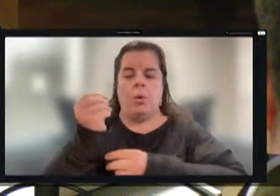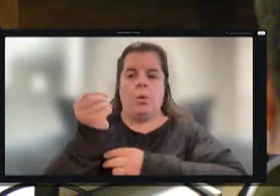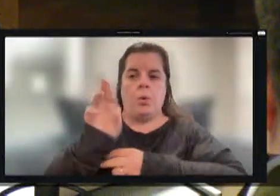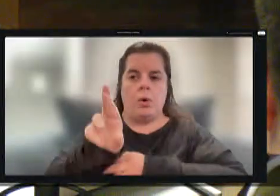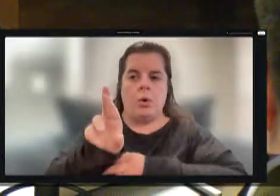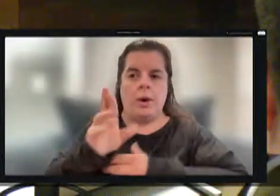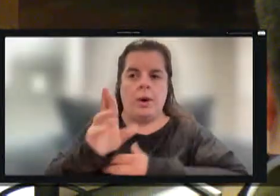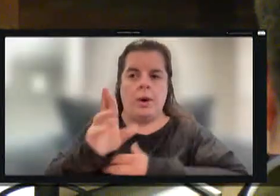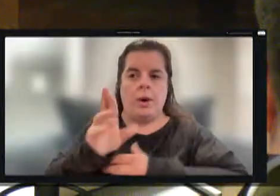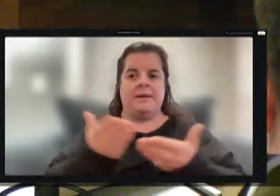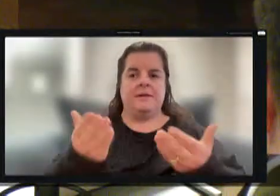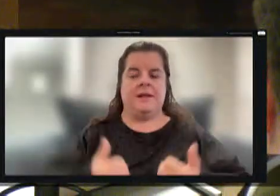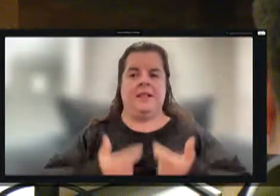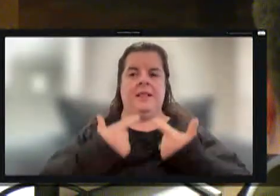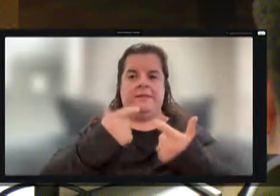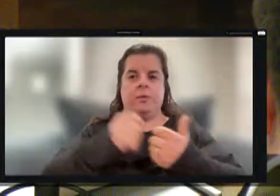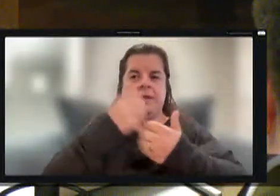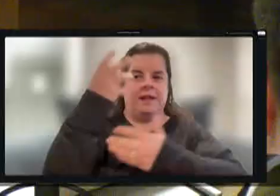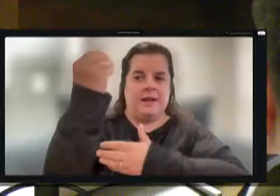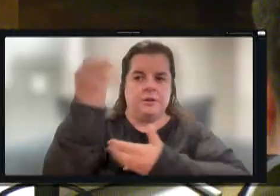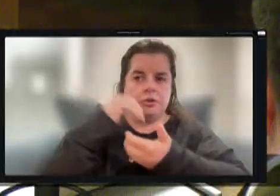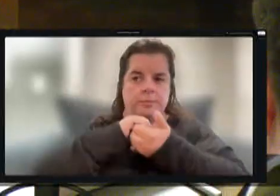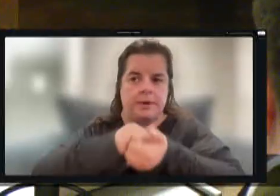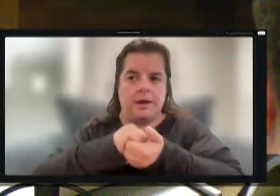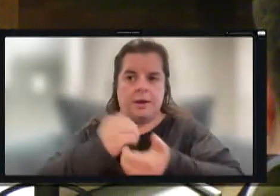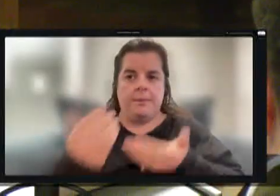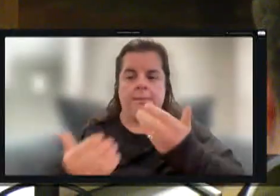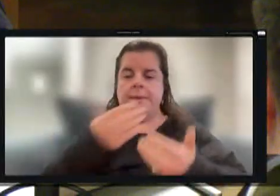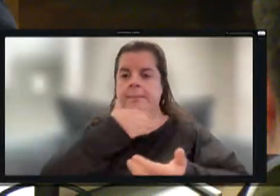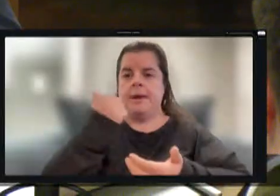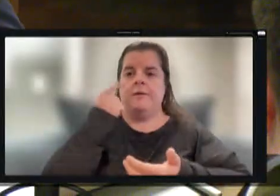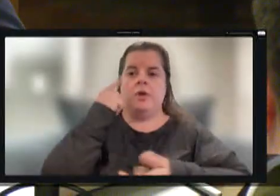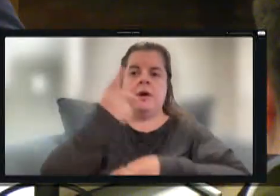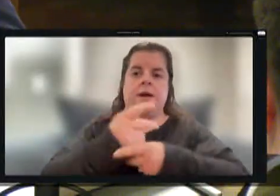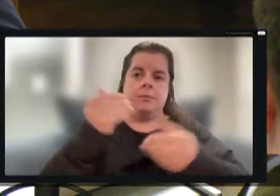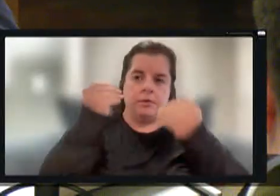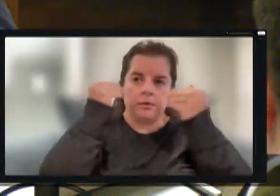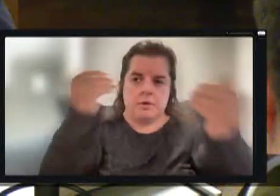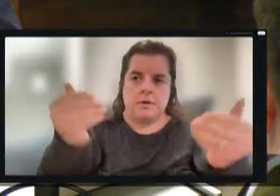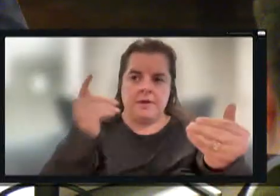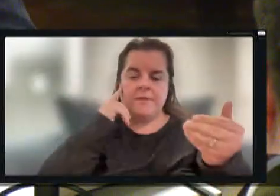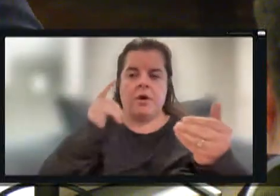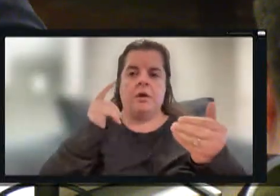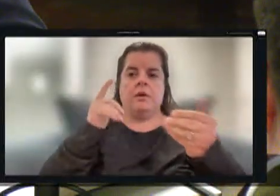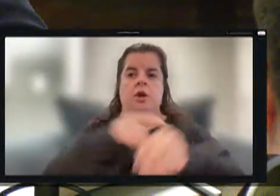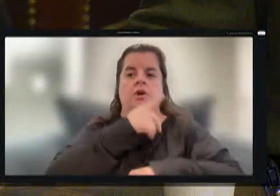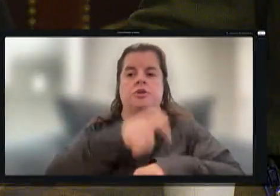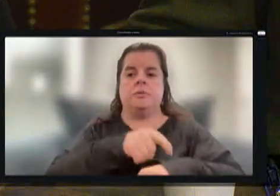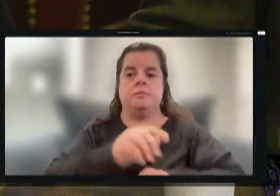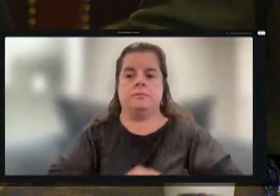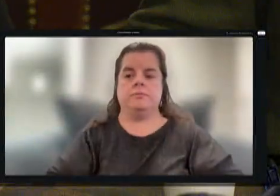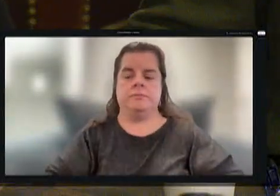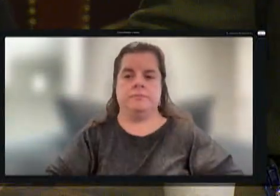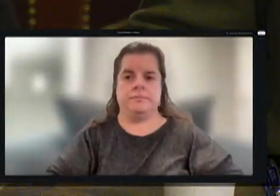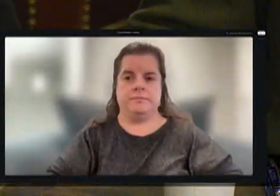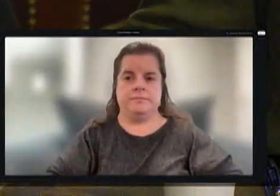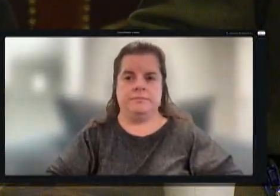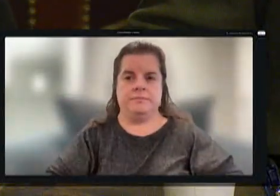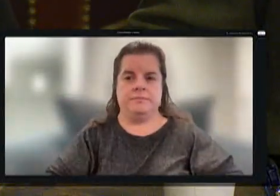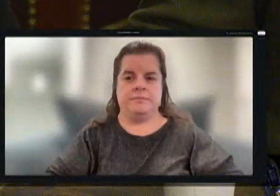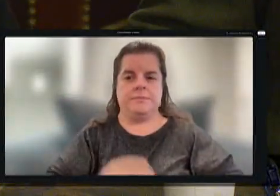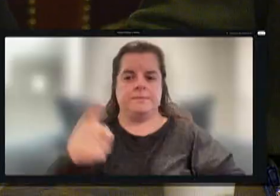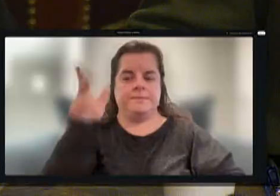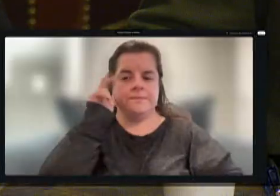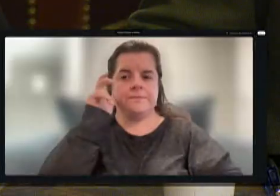that live on with external partners who may be better suited to carry them forward long term. And so, as you're hearing about people talking